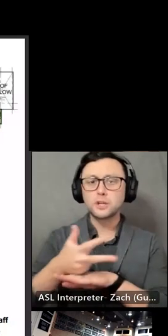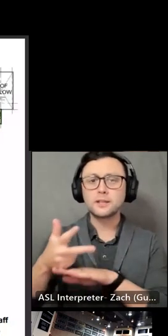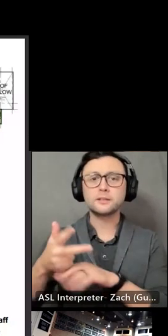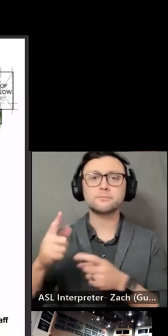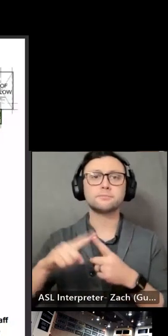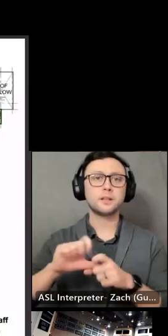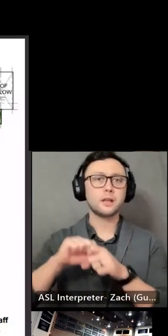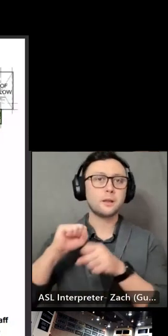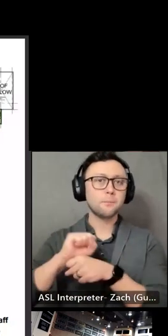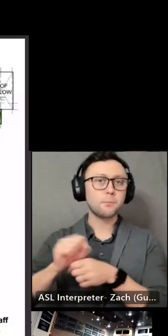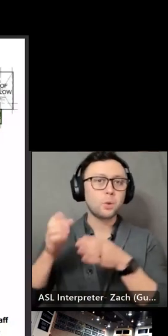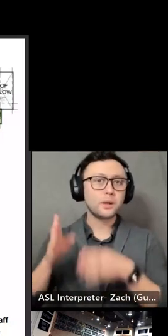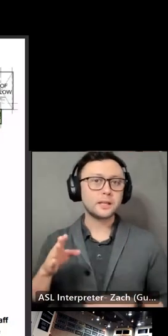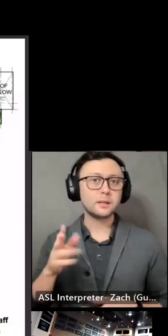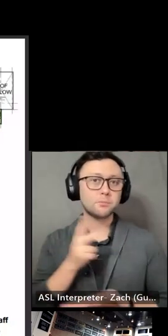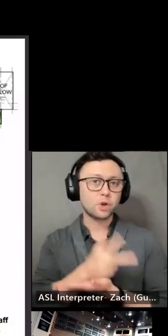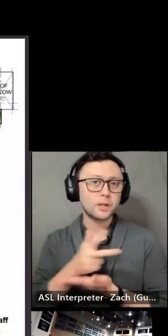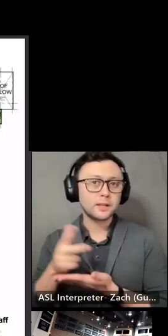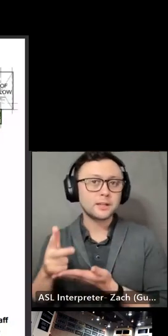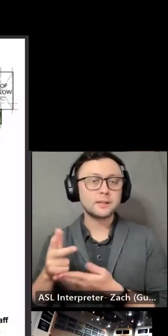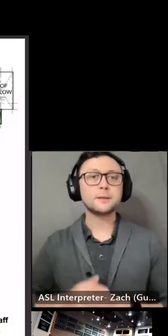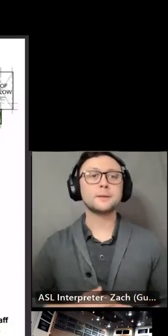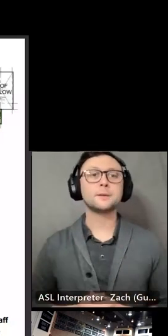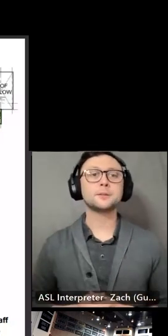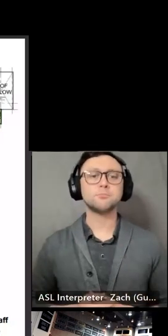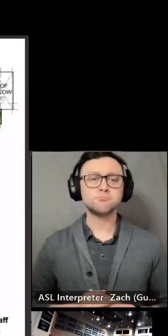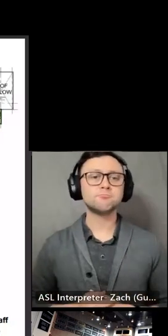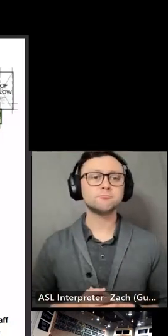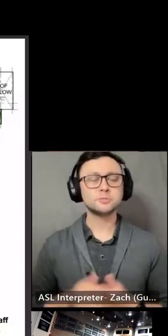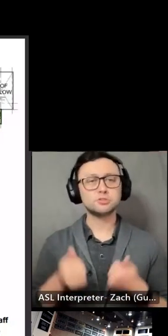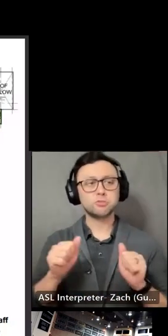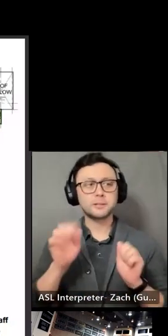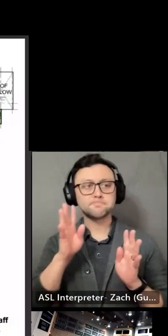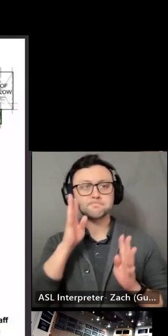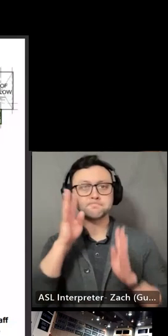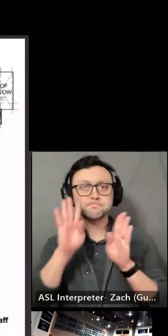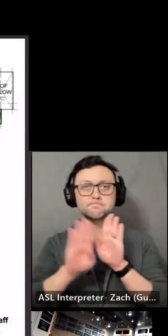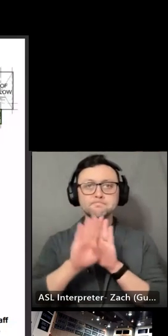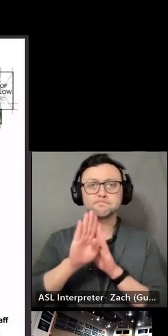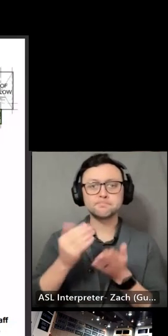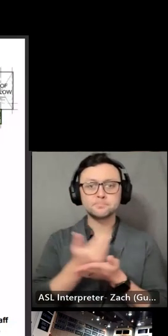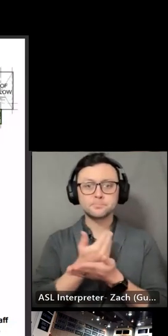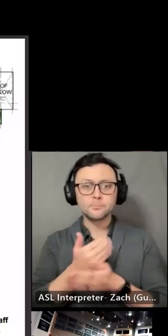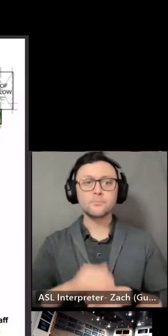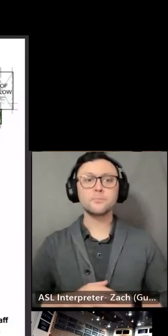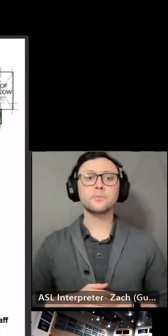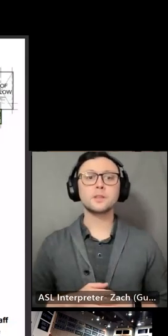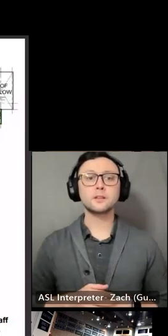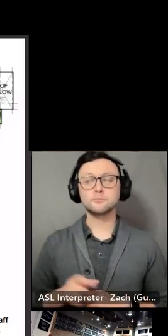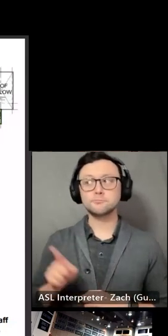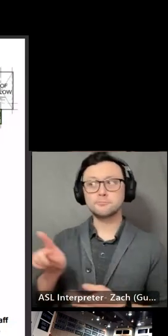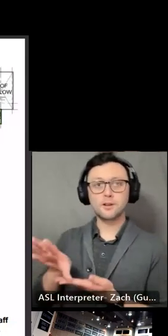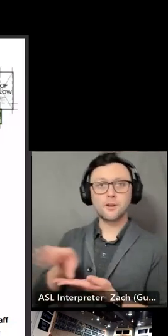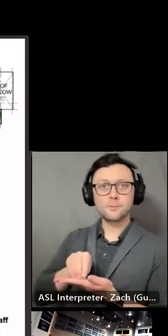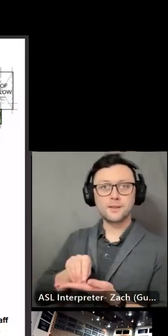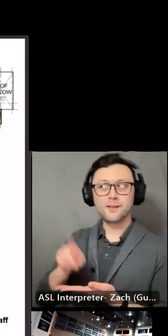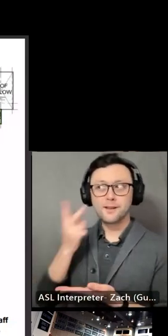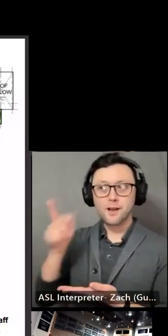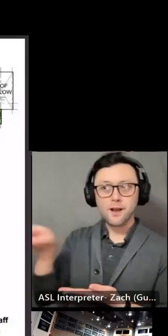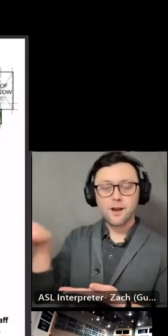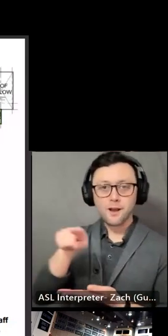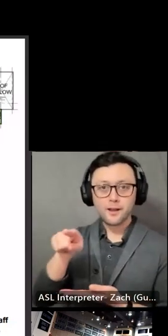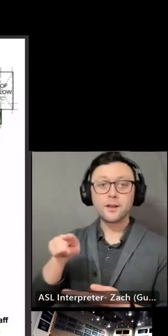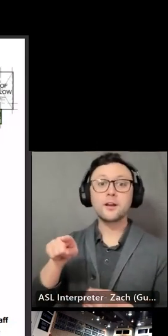employee parking. We're doing something a little bit innovative here that we picked up from our friends down at MCA in New York, which is having, you know,